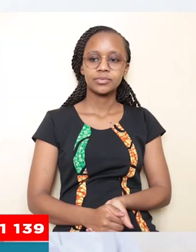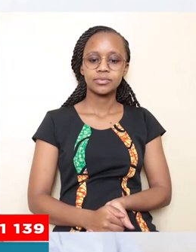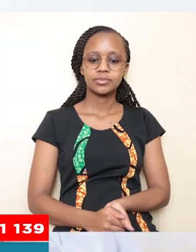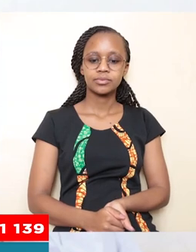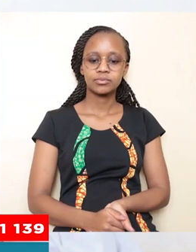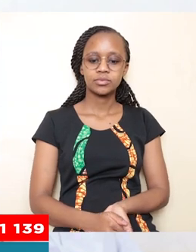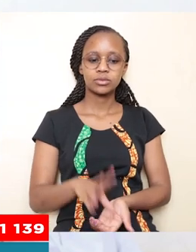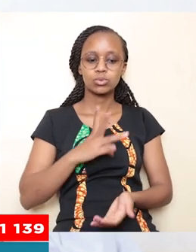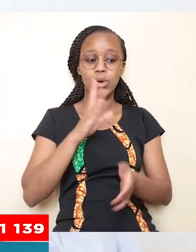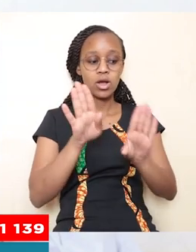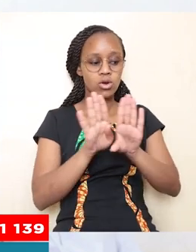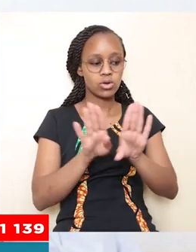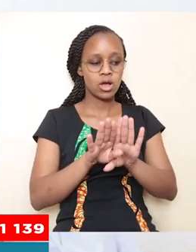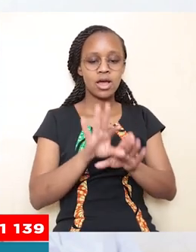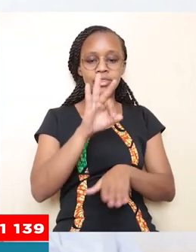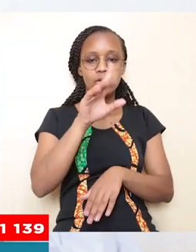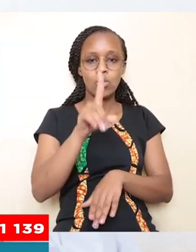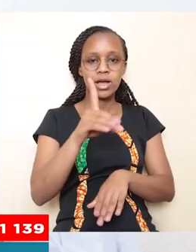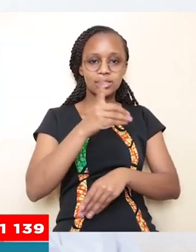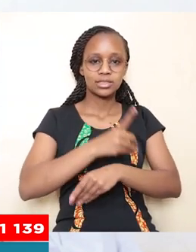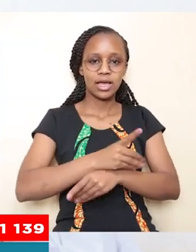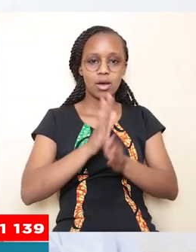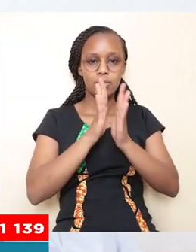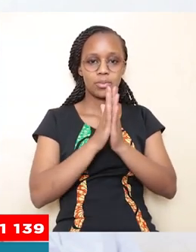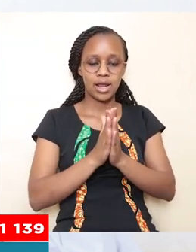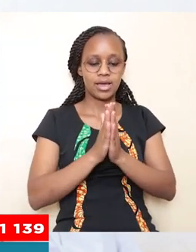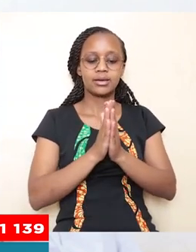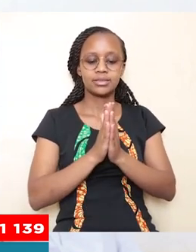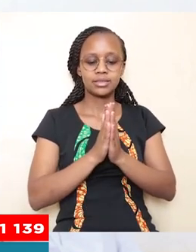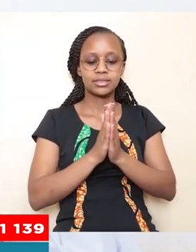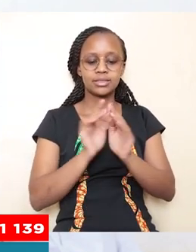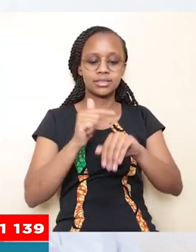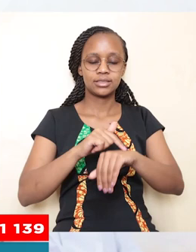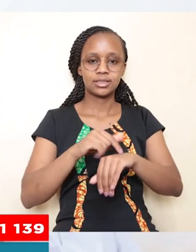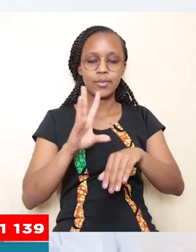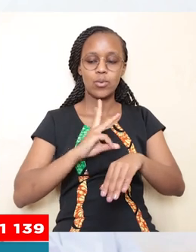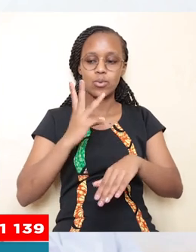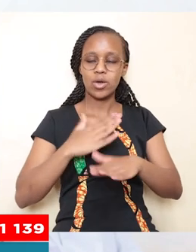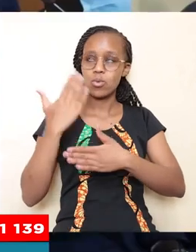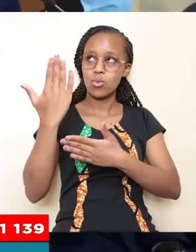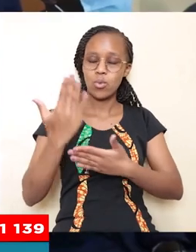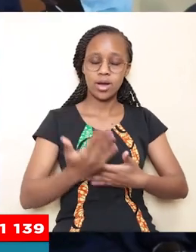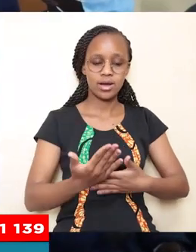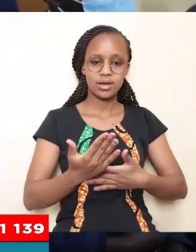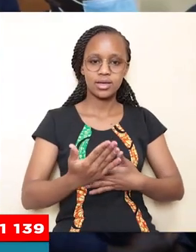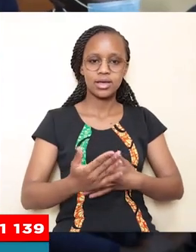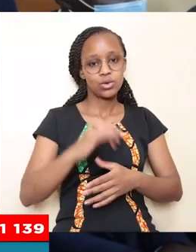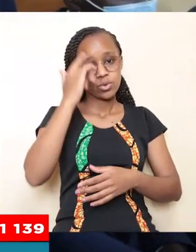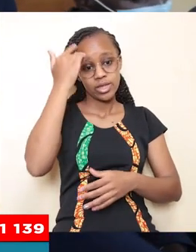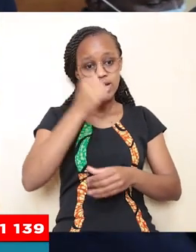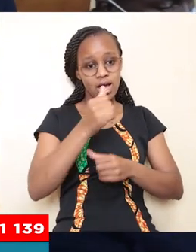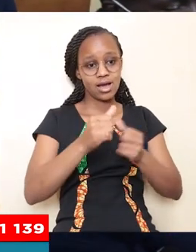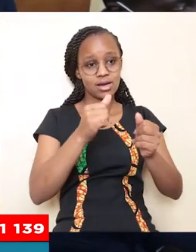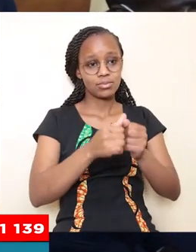to the closure of our 31 days prayer journey, we are invited to reflect on